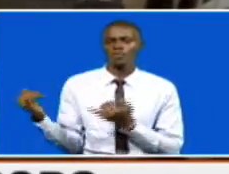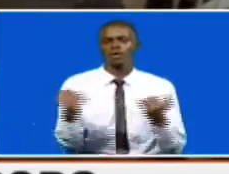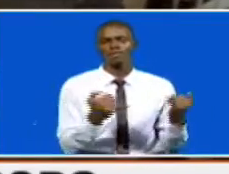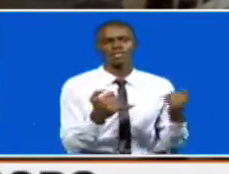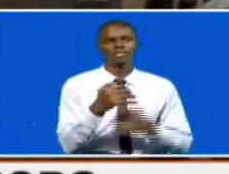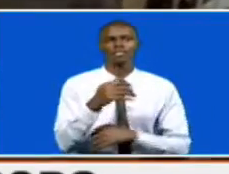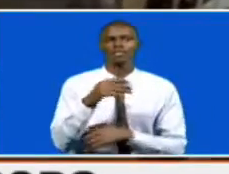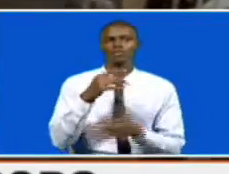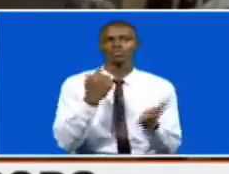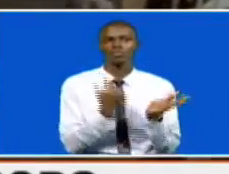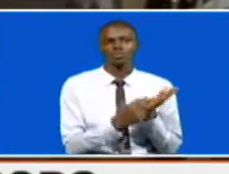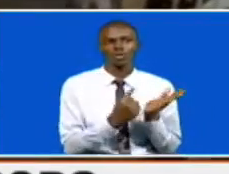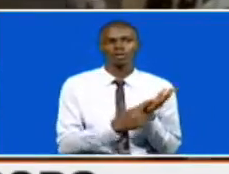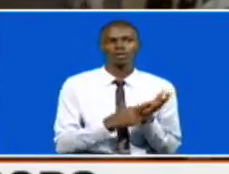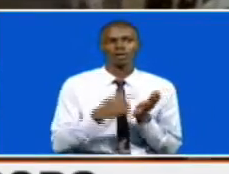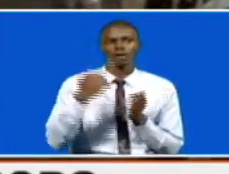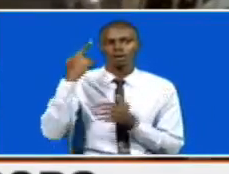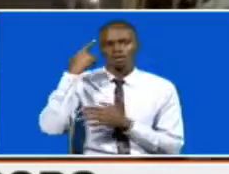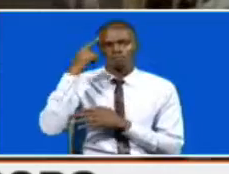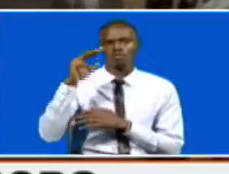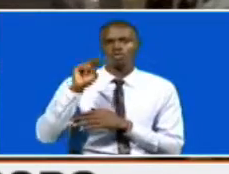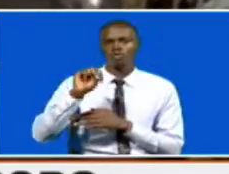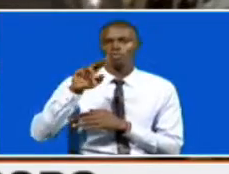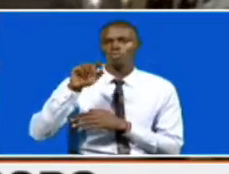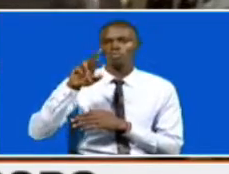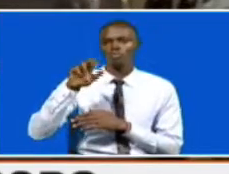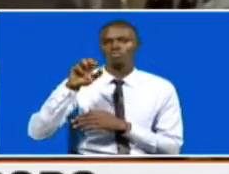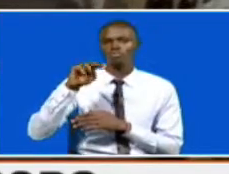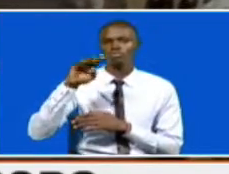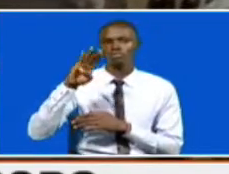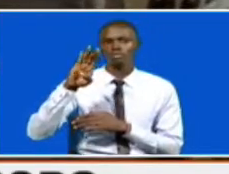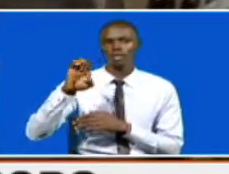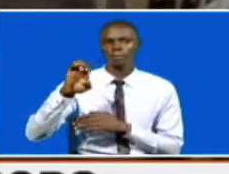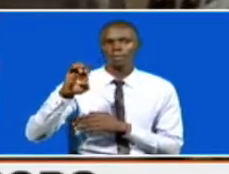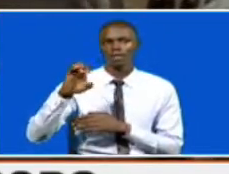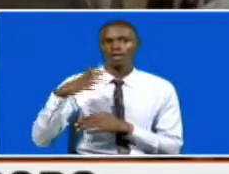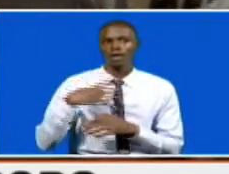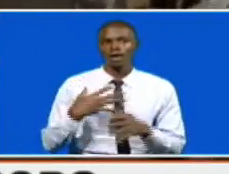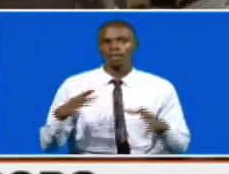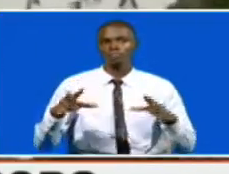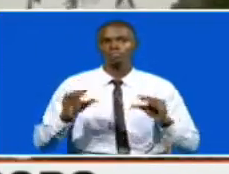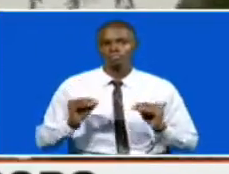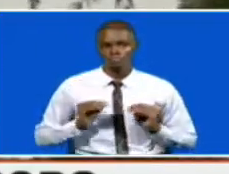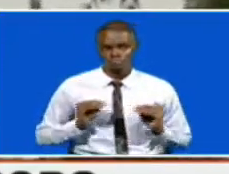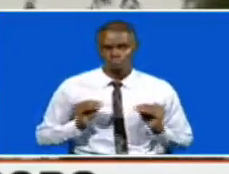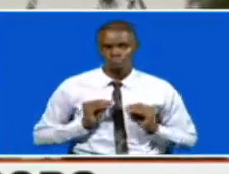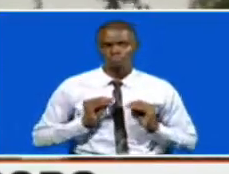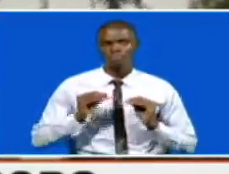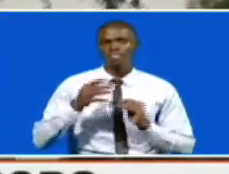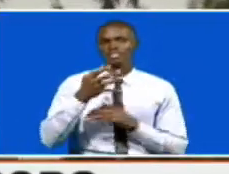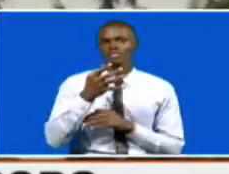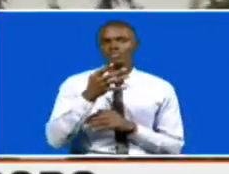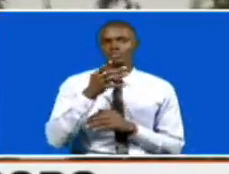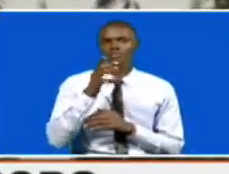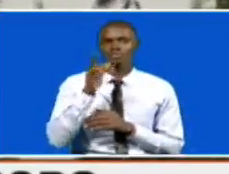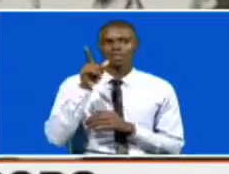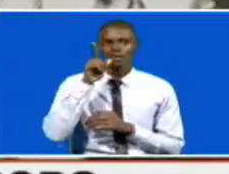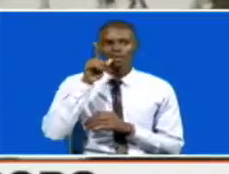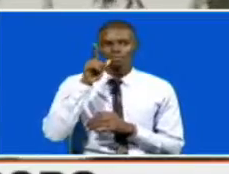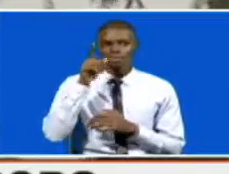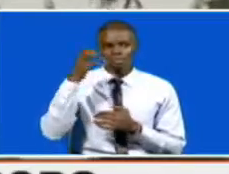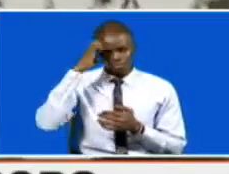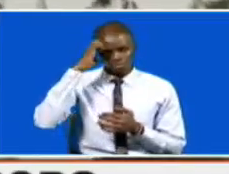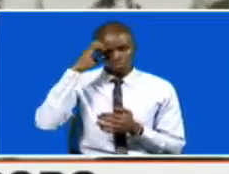Uganda for the consecration of Namirembe Cathedral, and he was impressed with how the British education had transformed